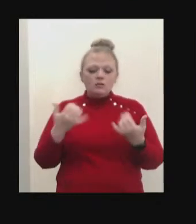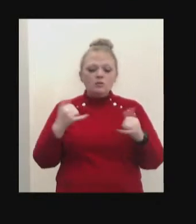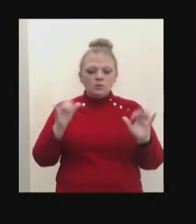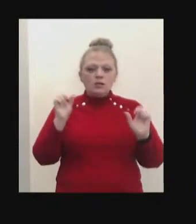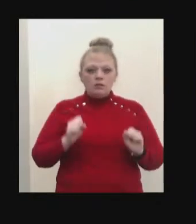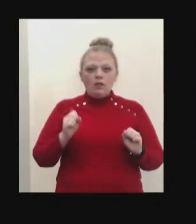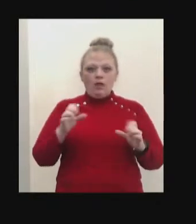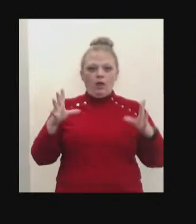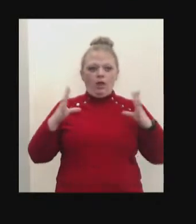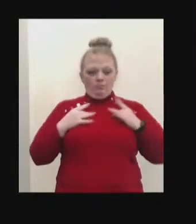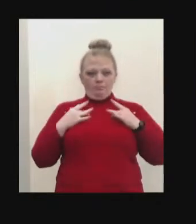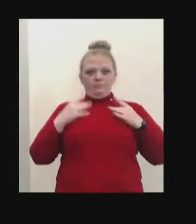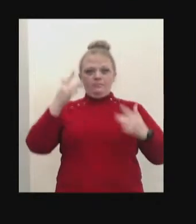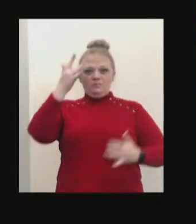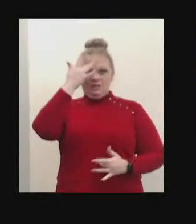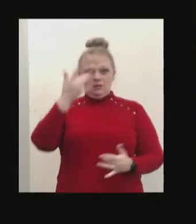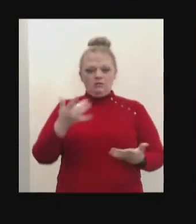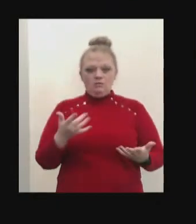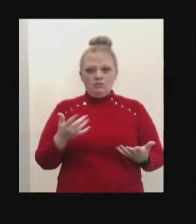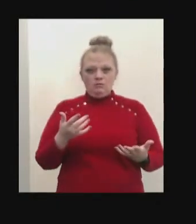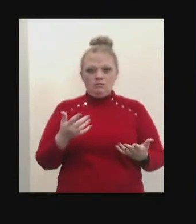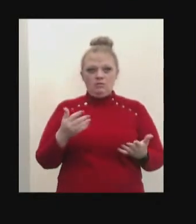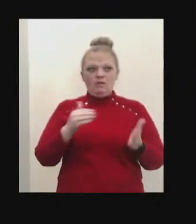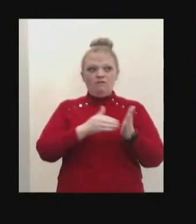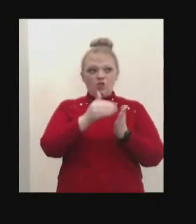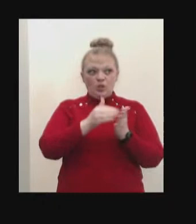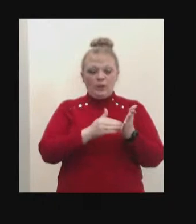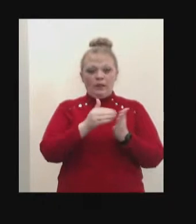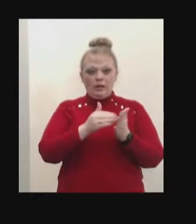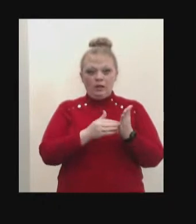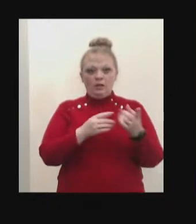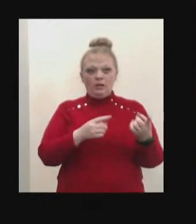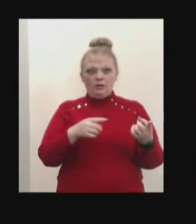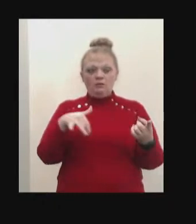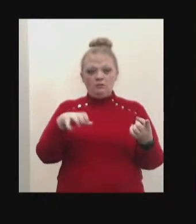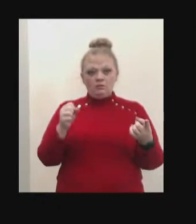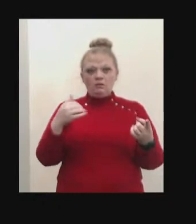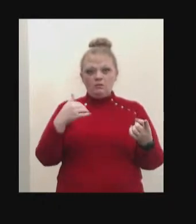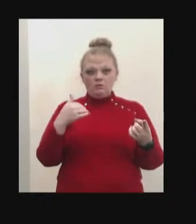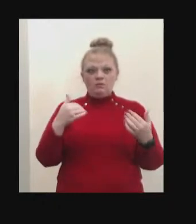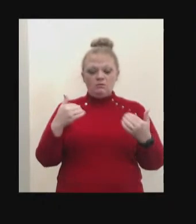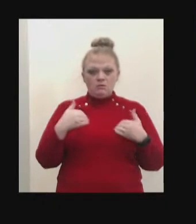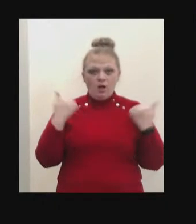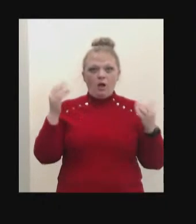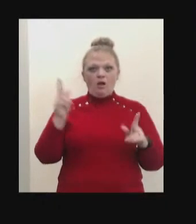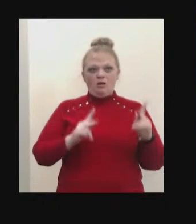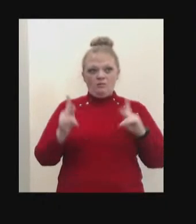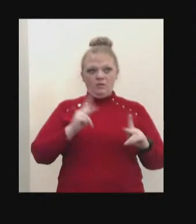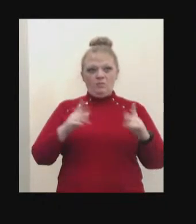say, infrequently as they are, but there are cases of very young people catching it and dying.